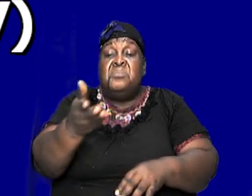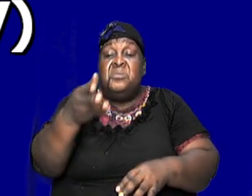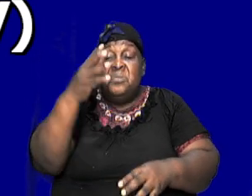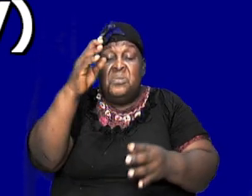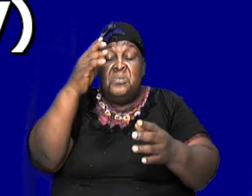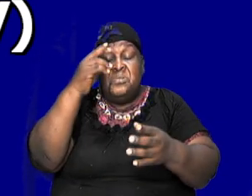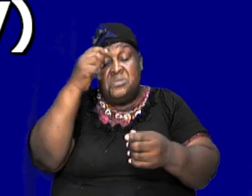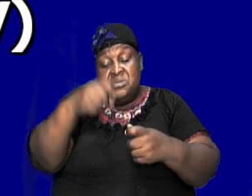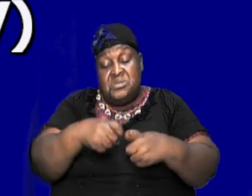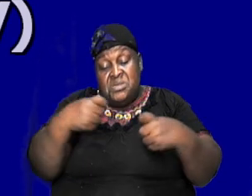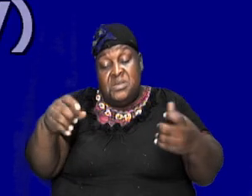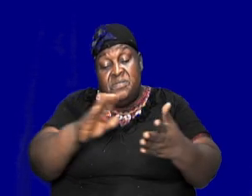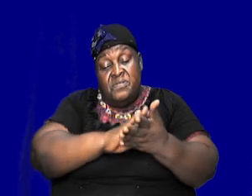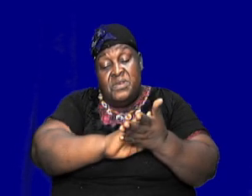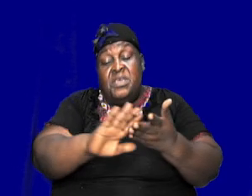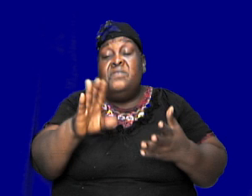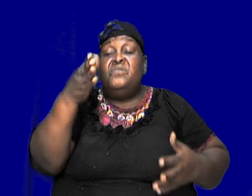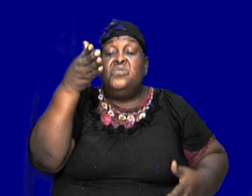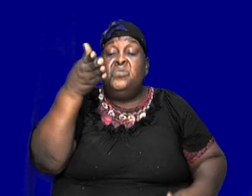thee."